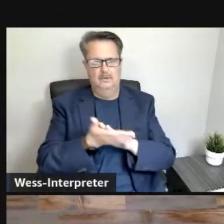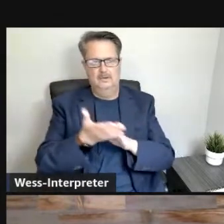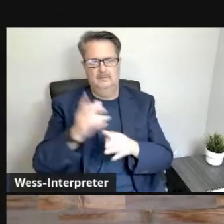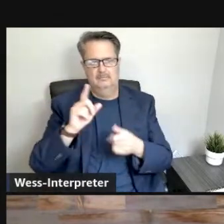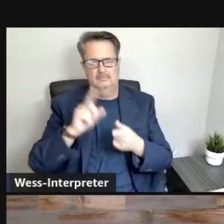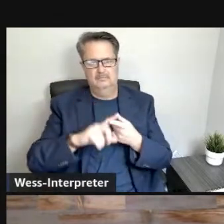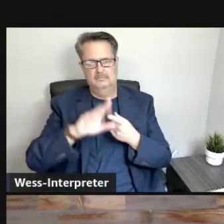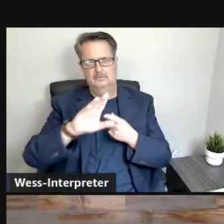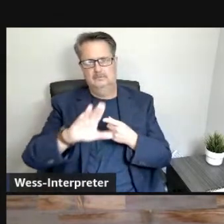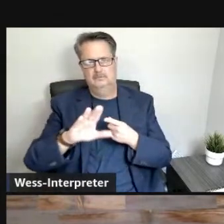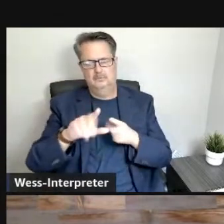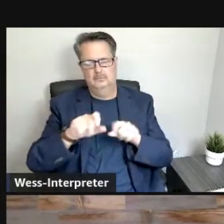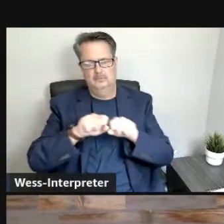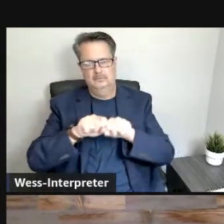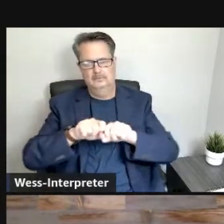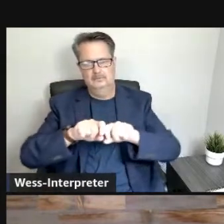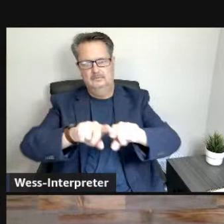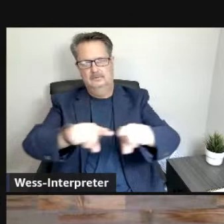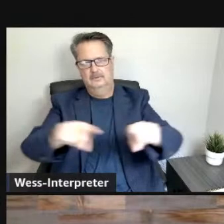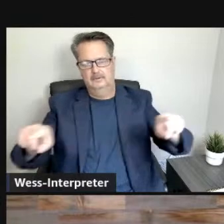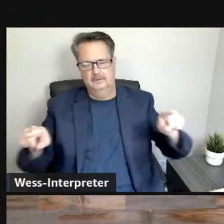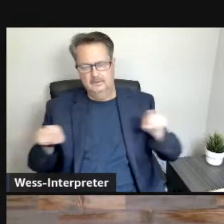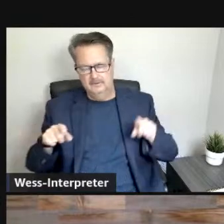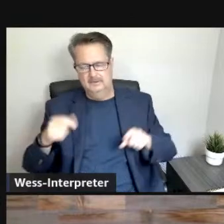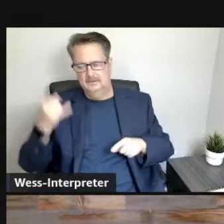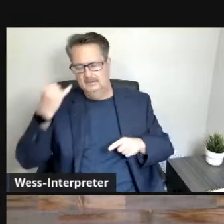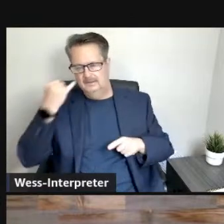destinations. If we go